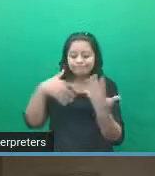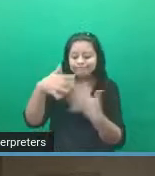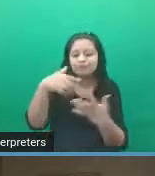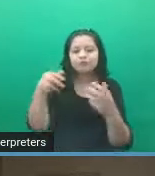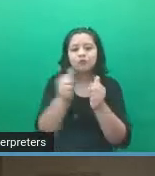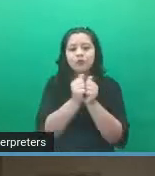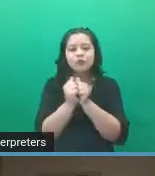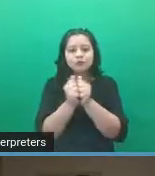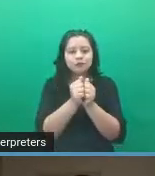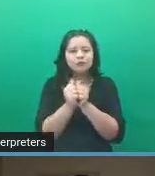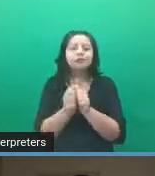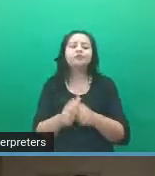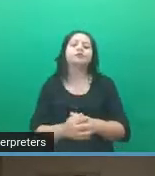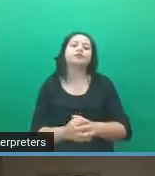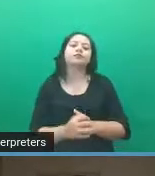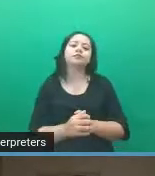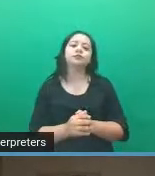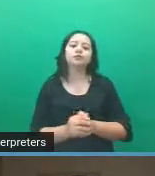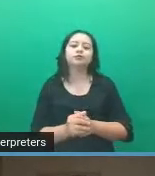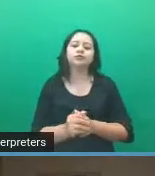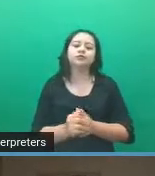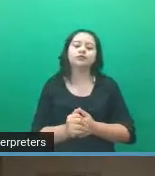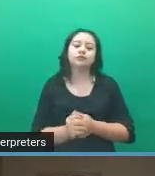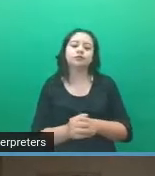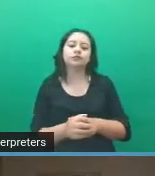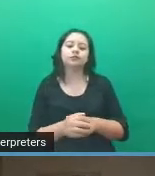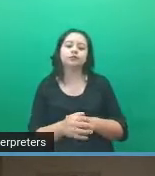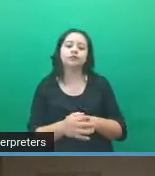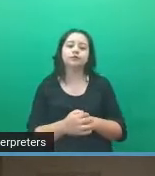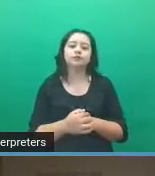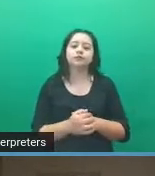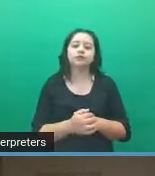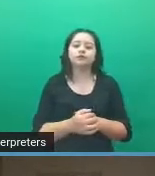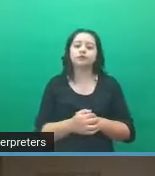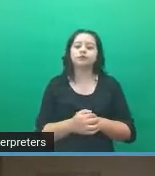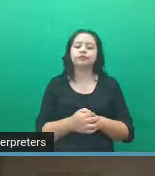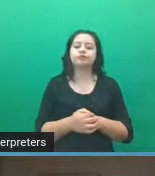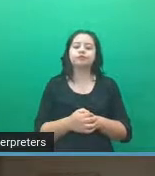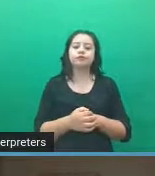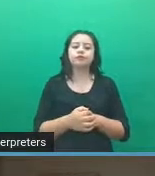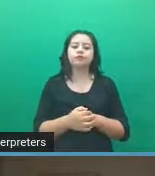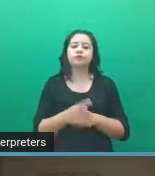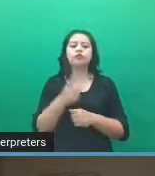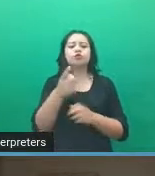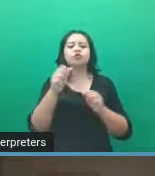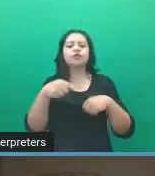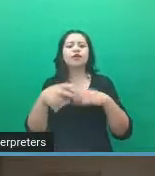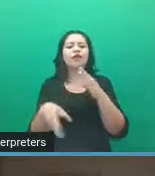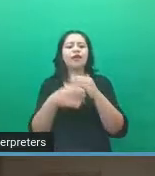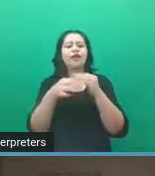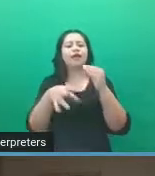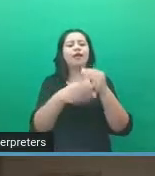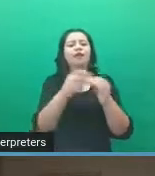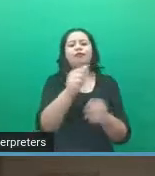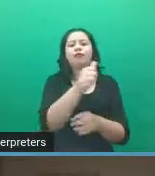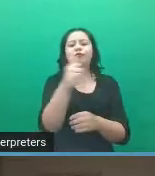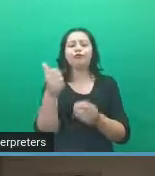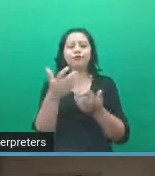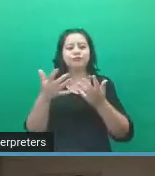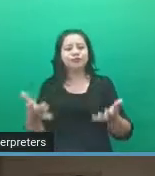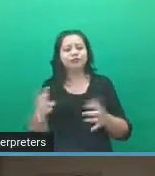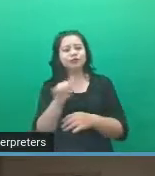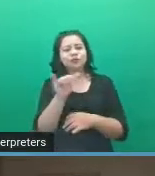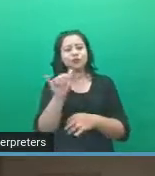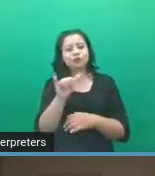interactive whiteboards, and polls. Now let's explore some other tools you can add on, plug in, or generally